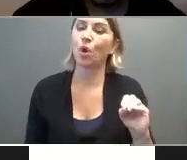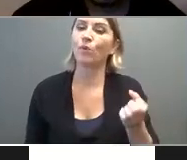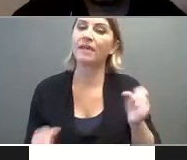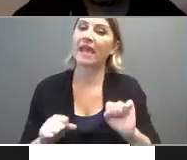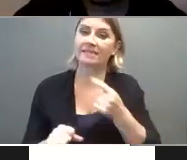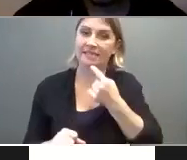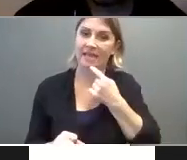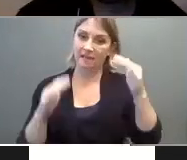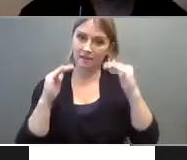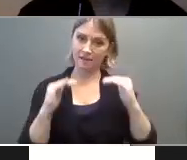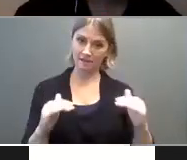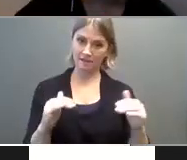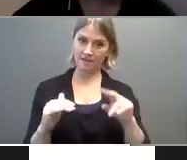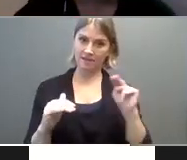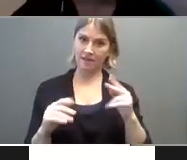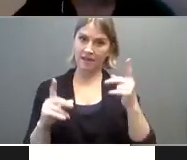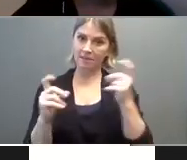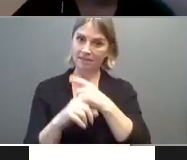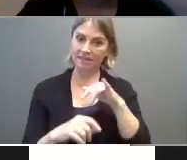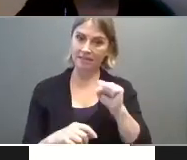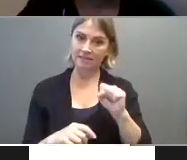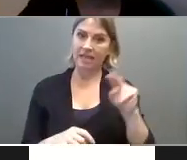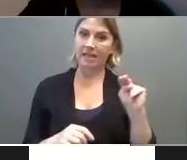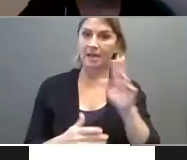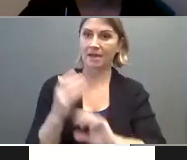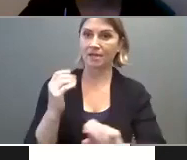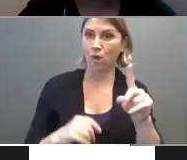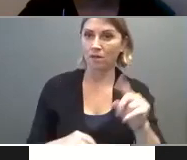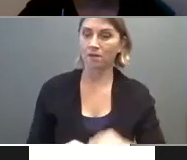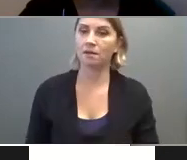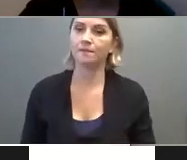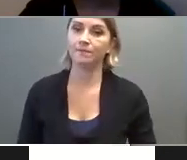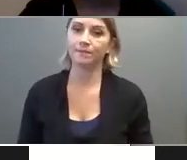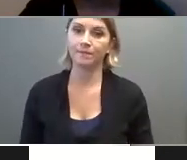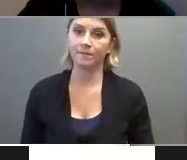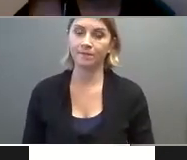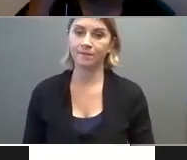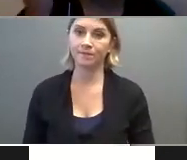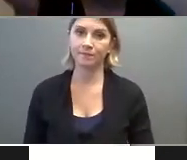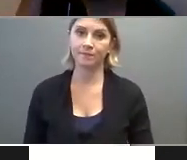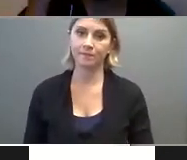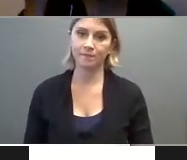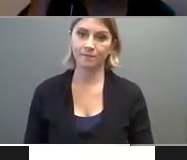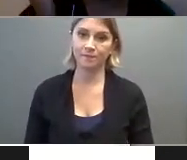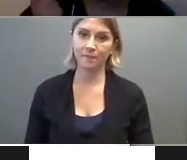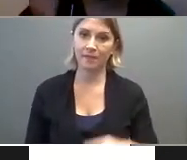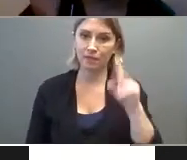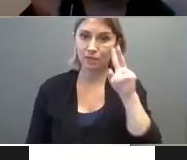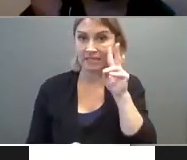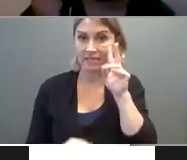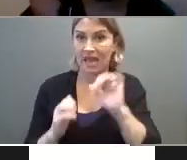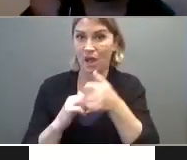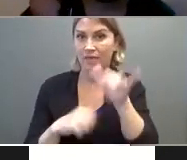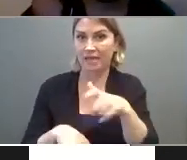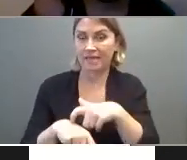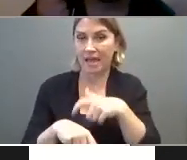say the complexity is n minus 1. Does everyone understand this? How the time complexity of this